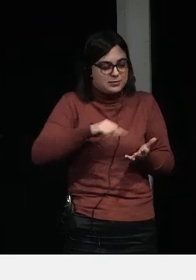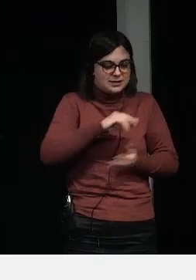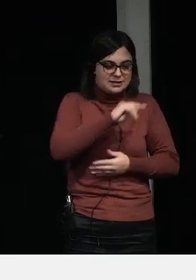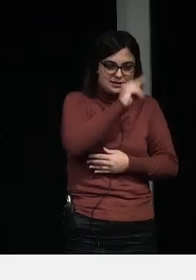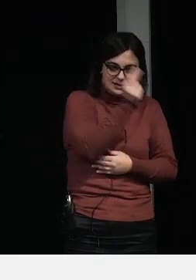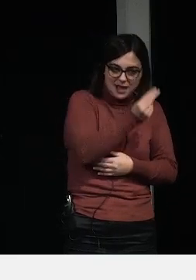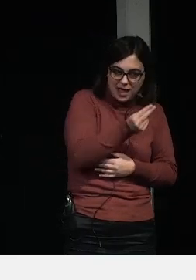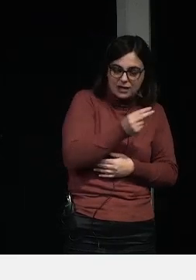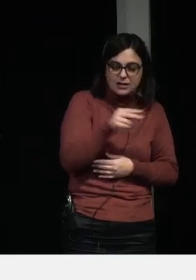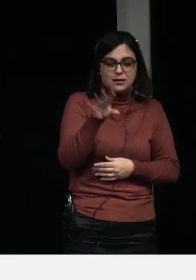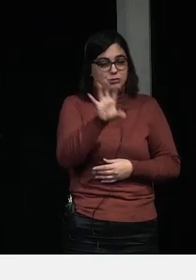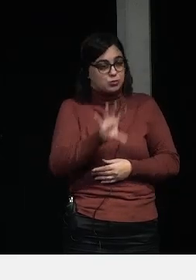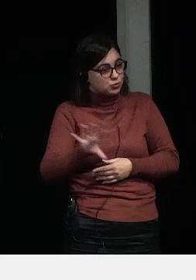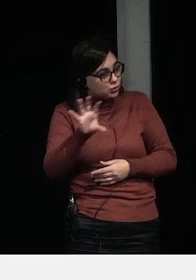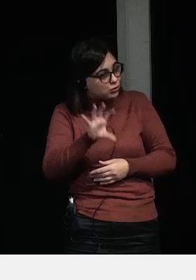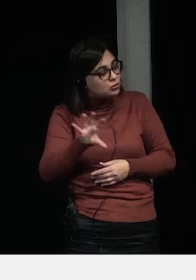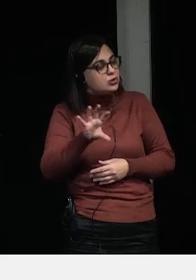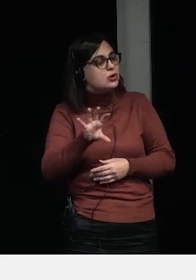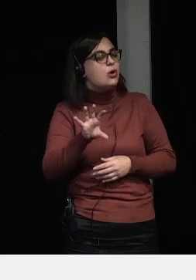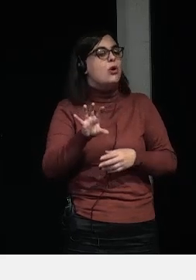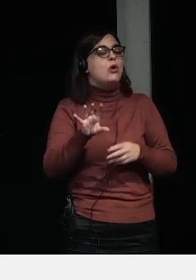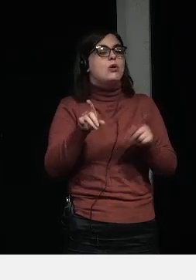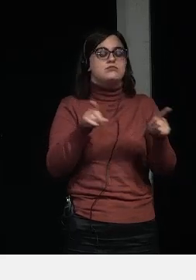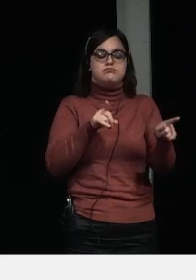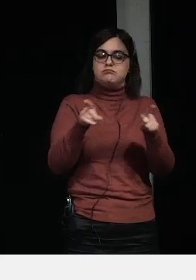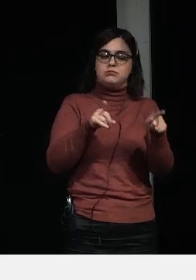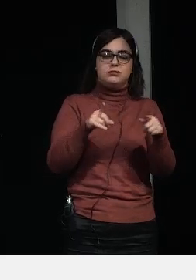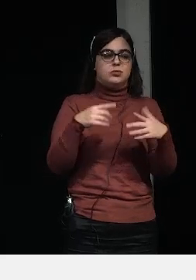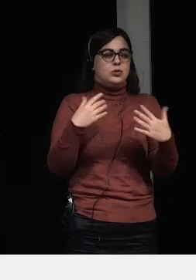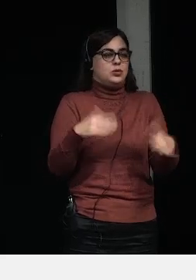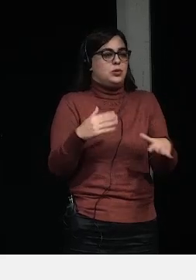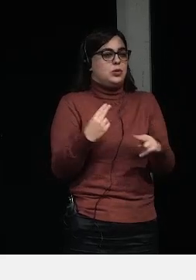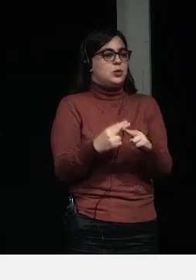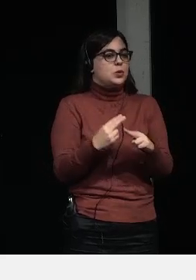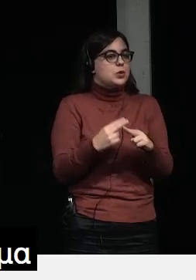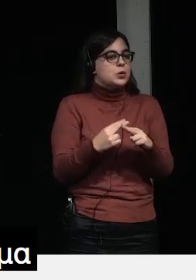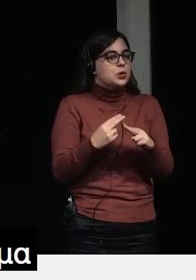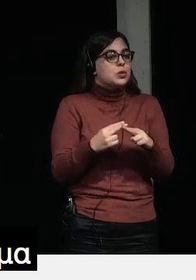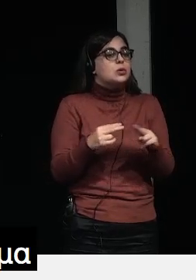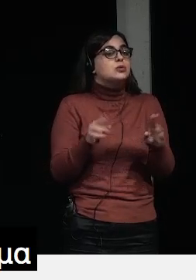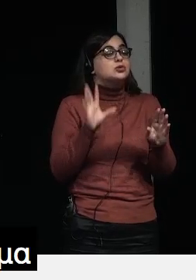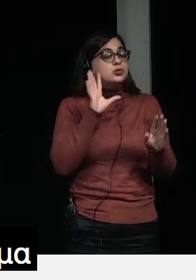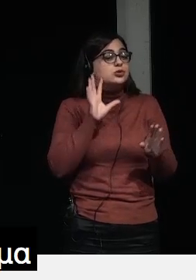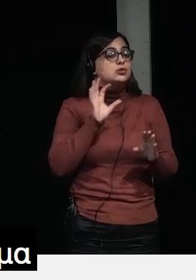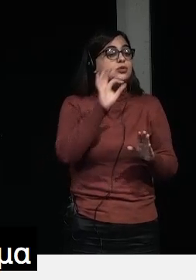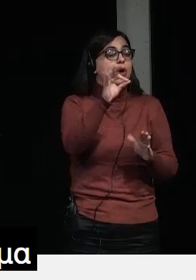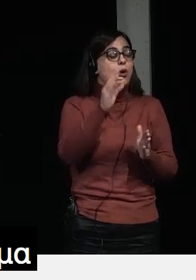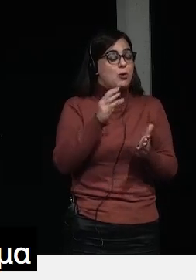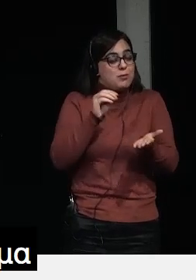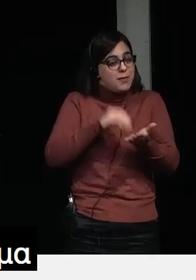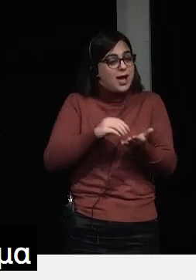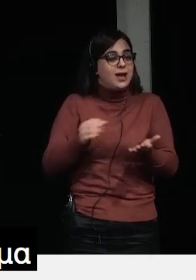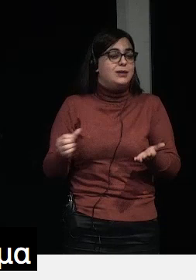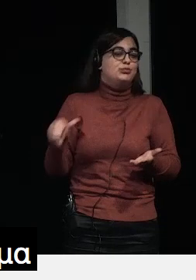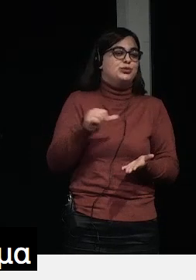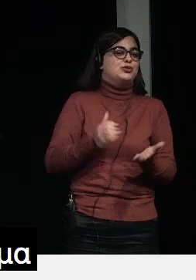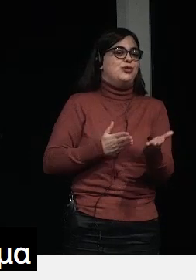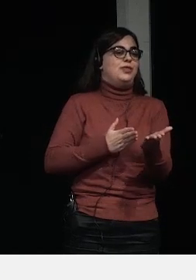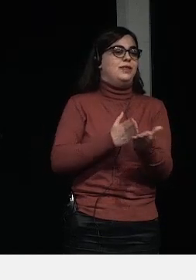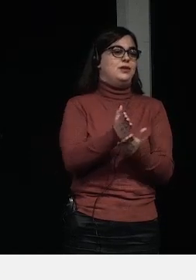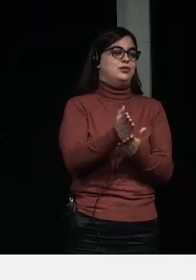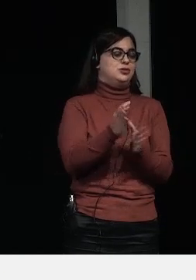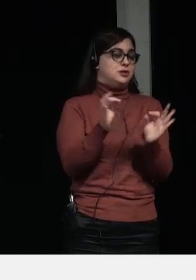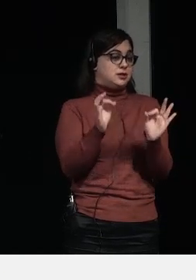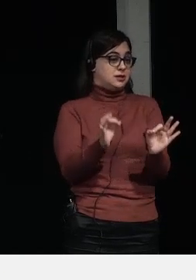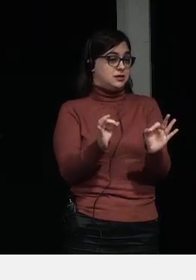was missing was a place, a museum, but one with specific characteristics. It had to qualify as a project partner